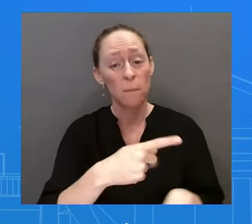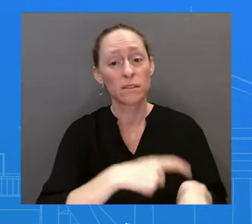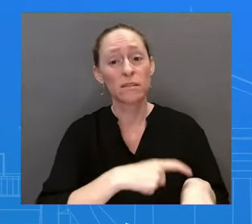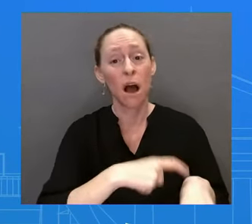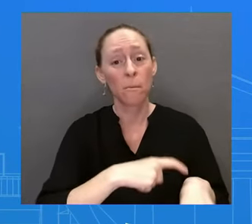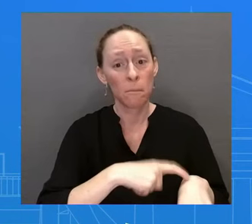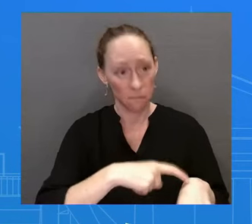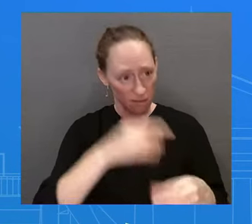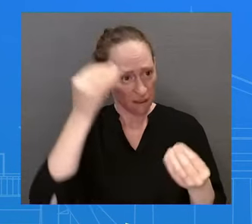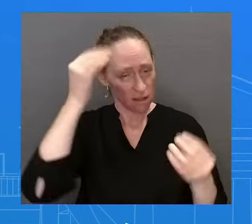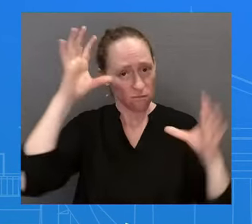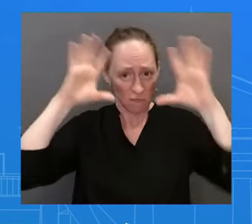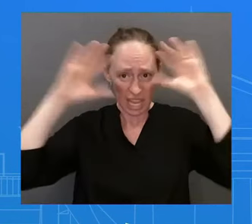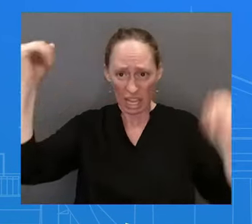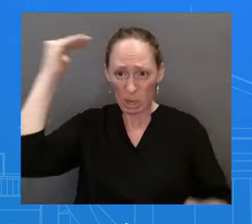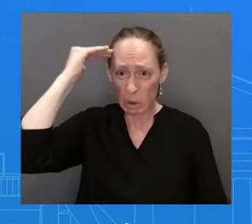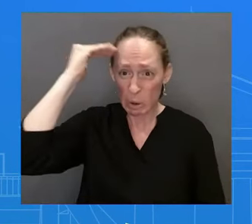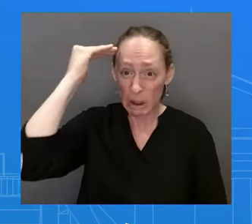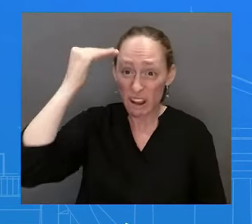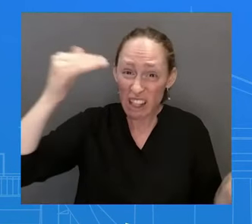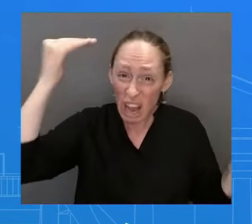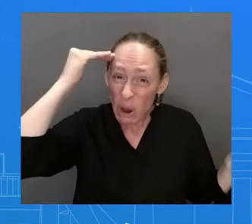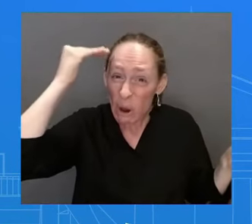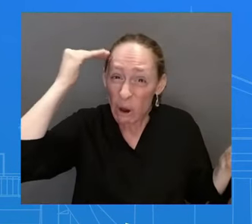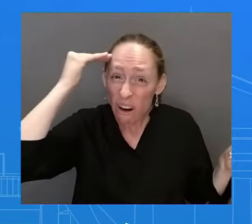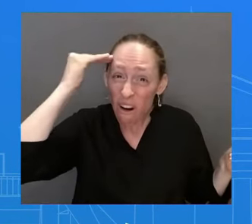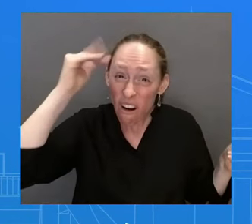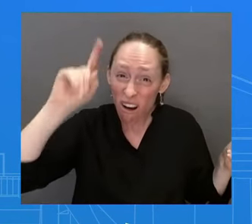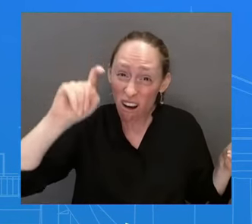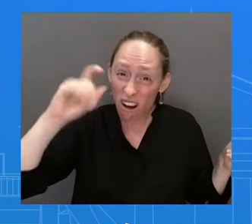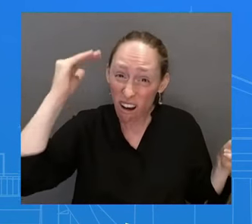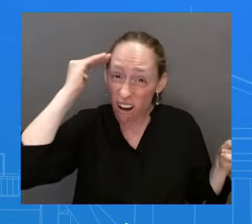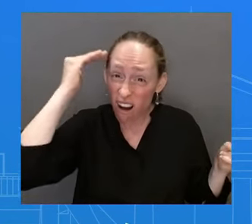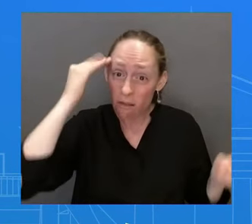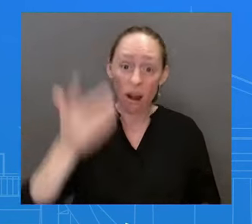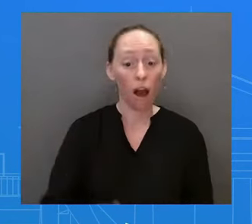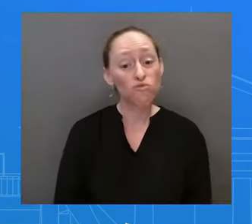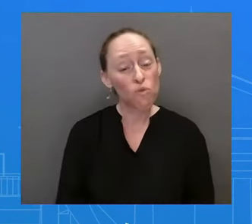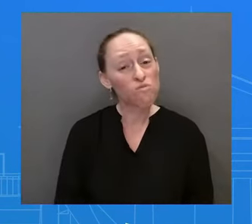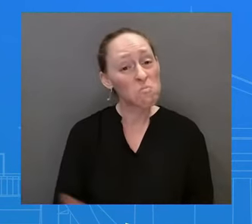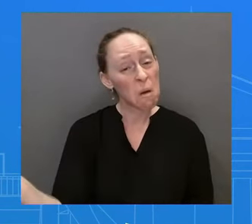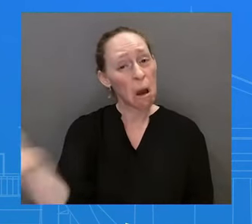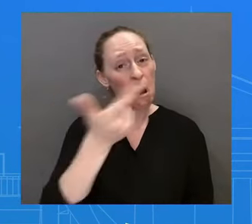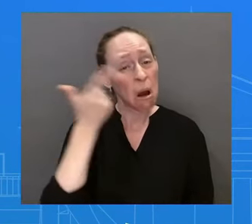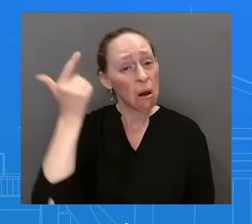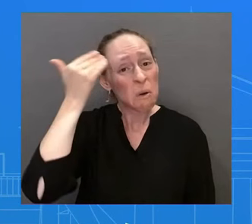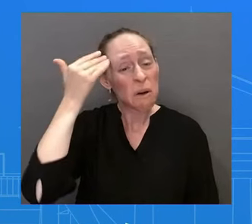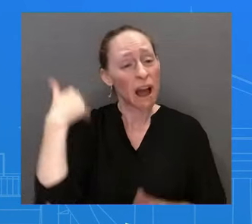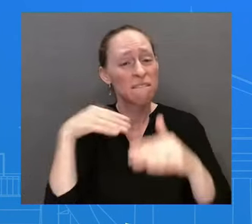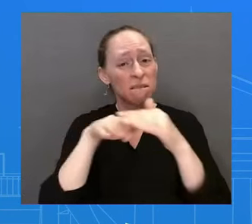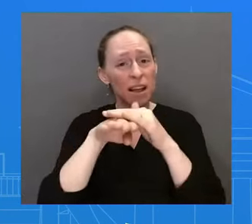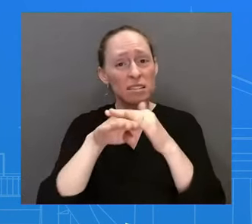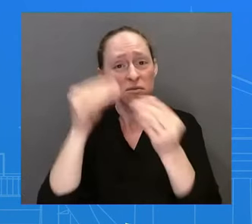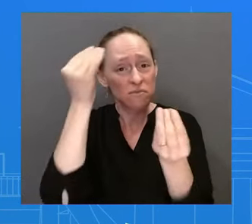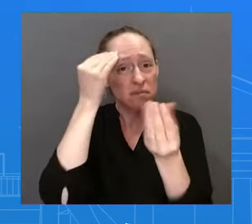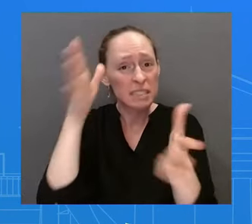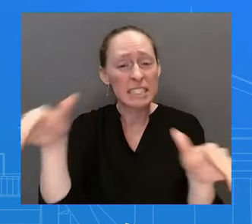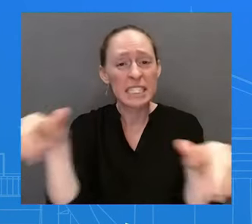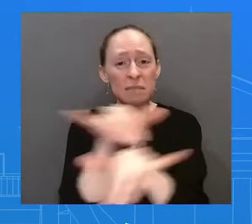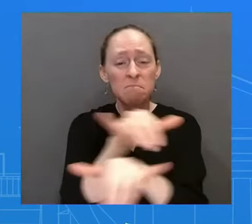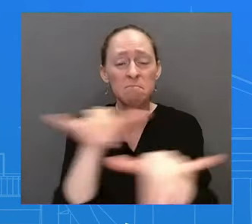have had the same access to the intelligence that we would have. When you were briefed on its existence, was the administration told whether or